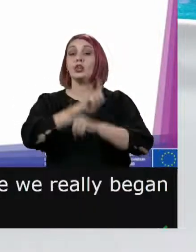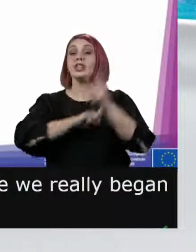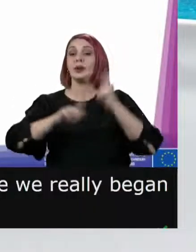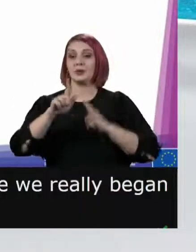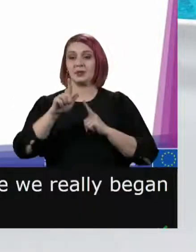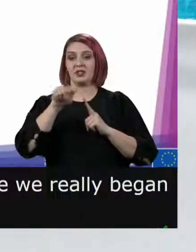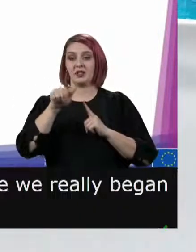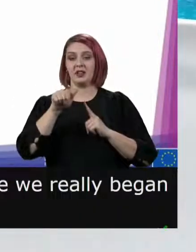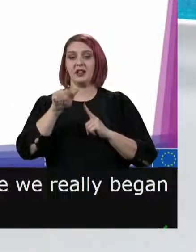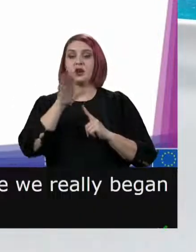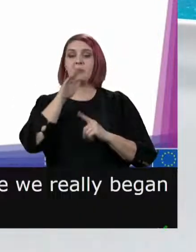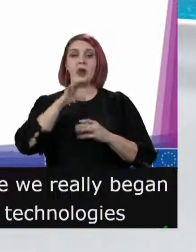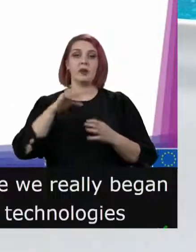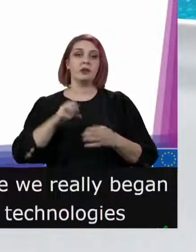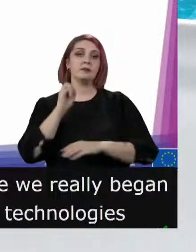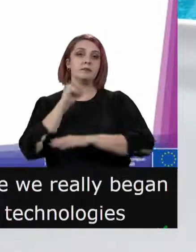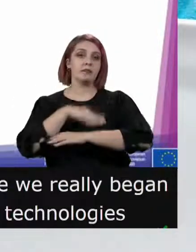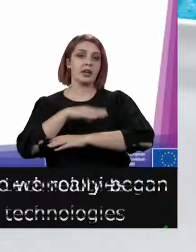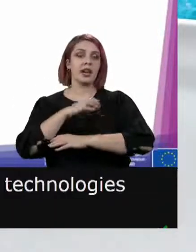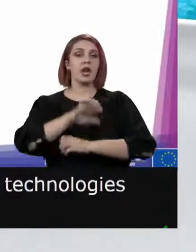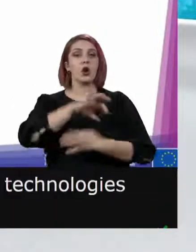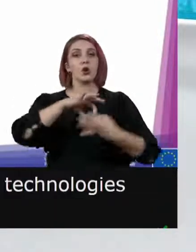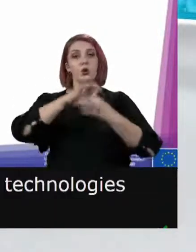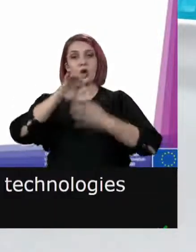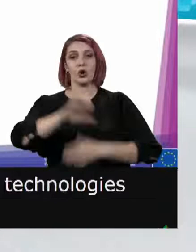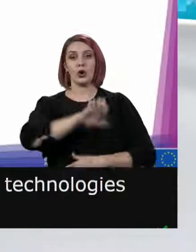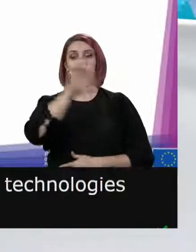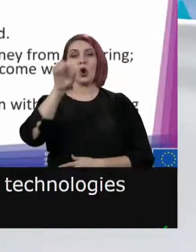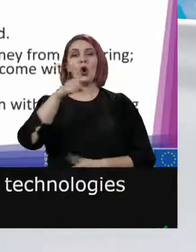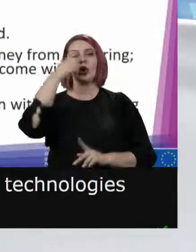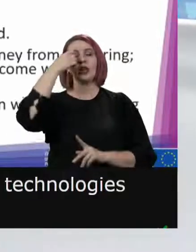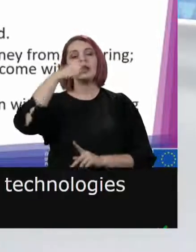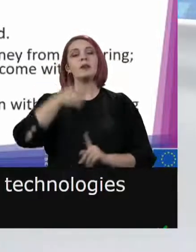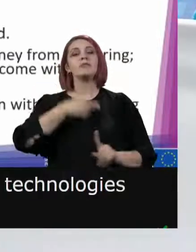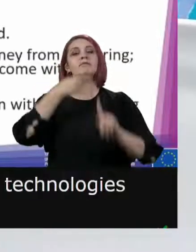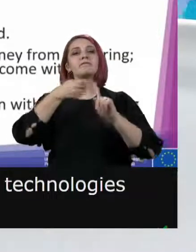technologies could impact upon the capacity for people to travel.